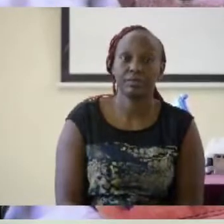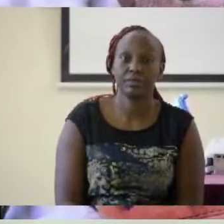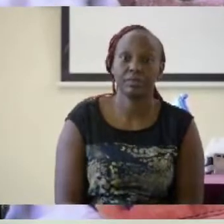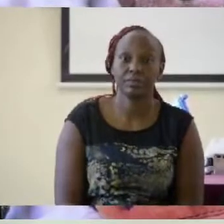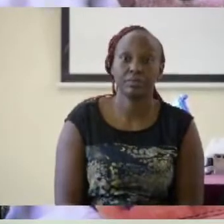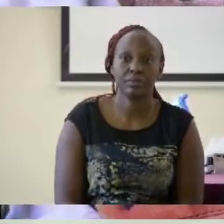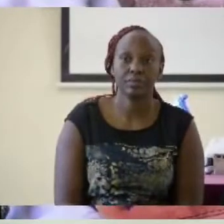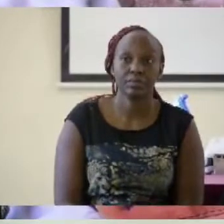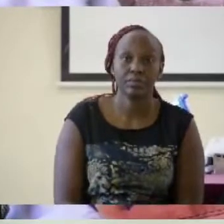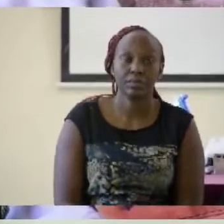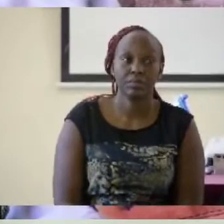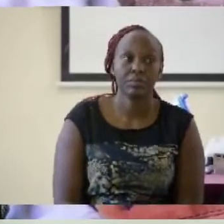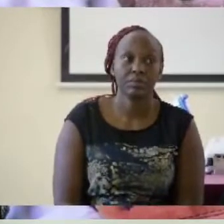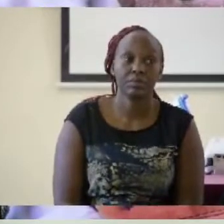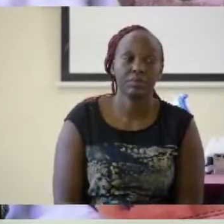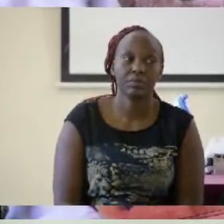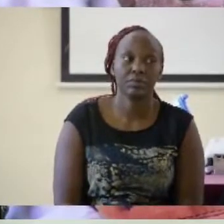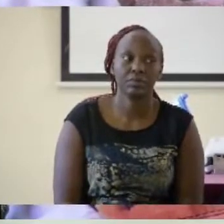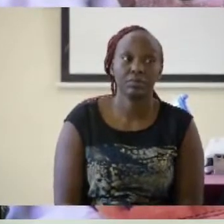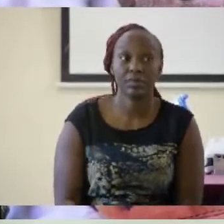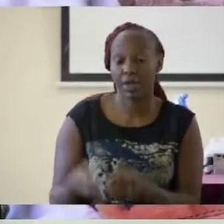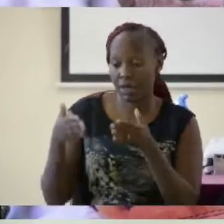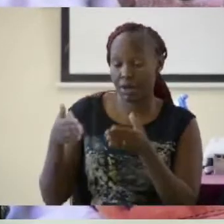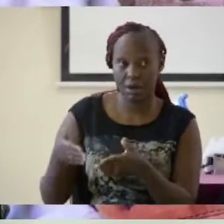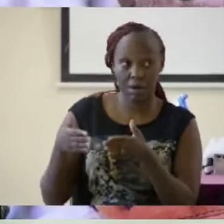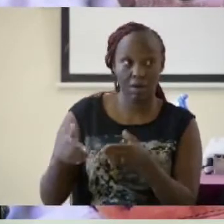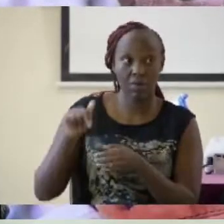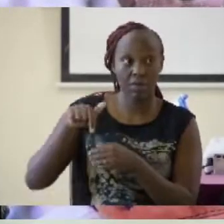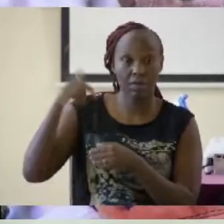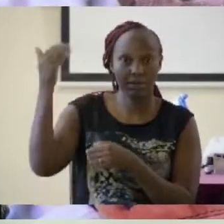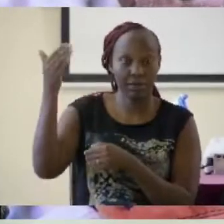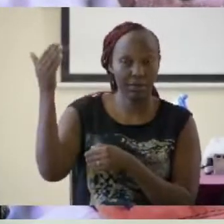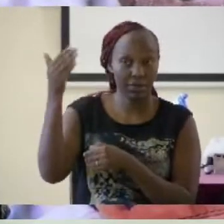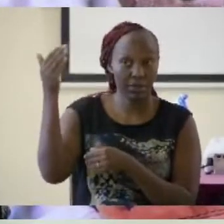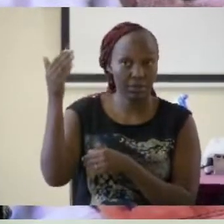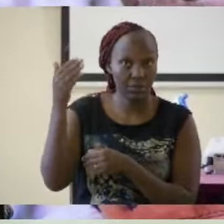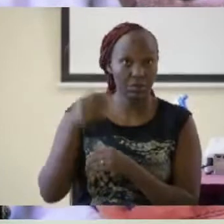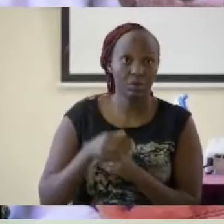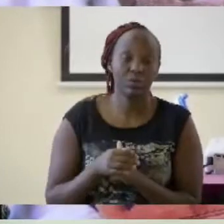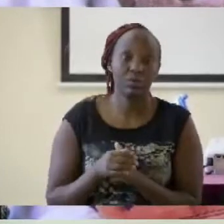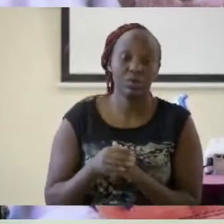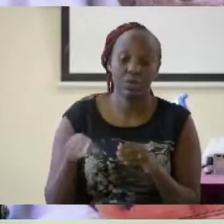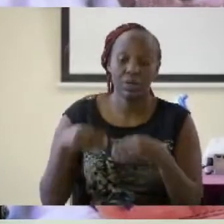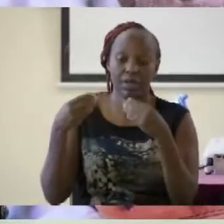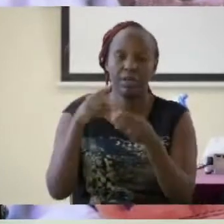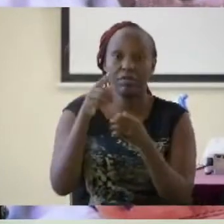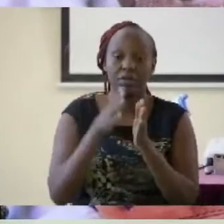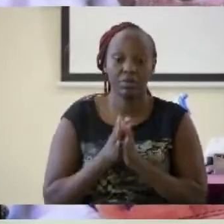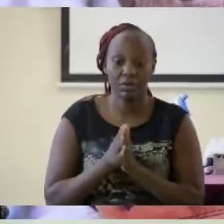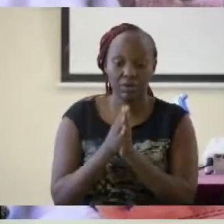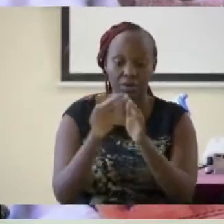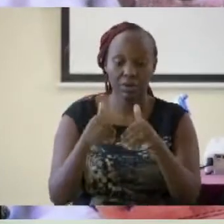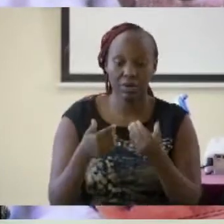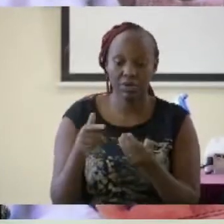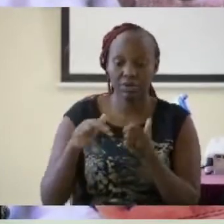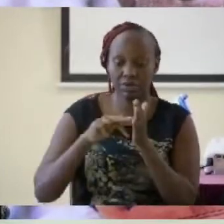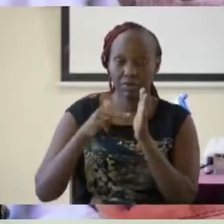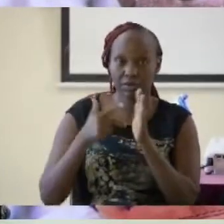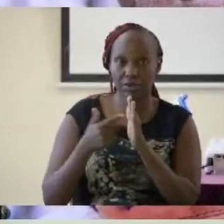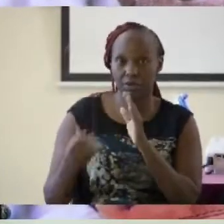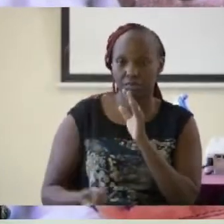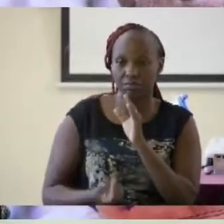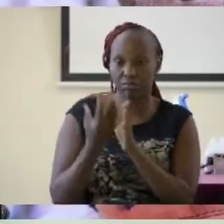Now, in this presentation, I will give you the story on how this project was